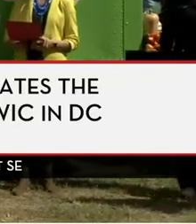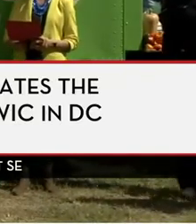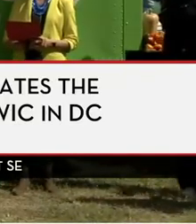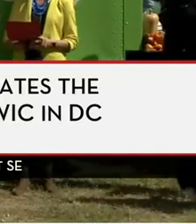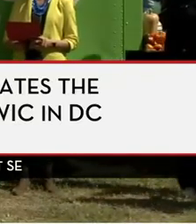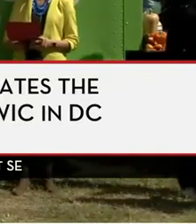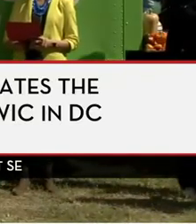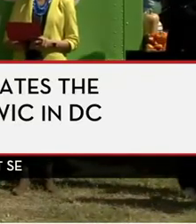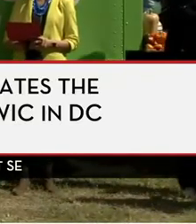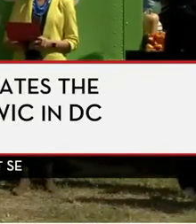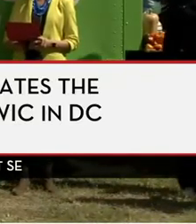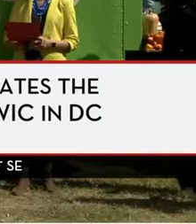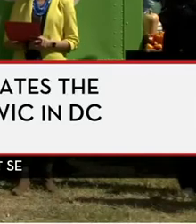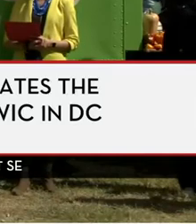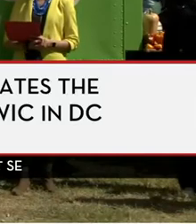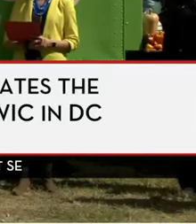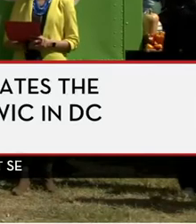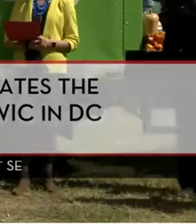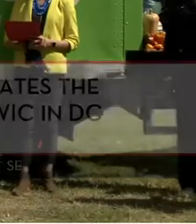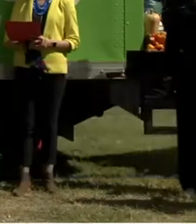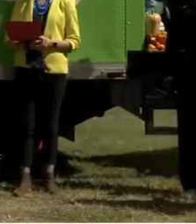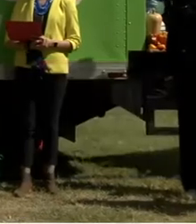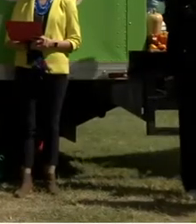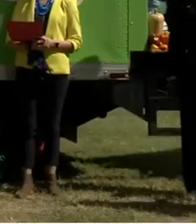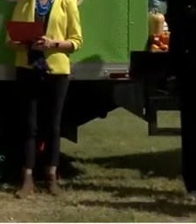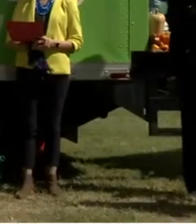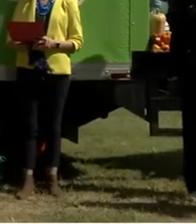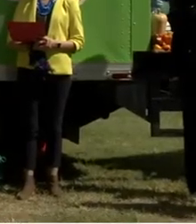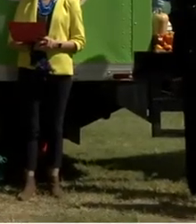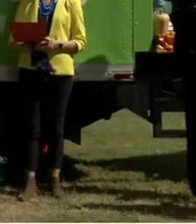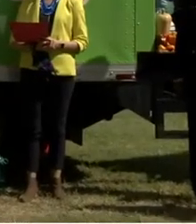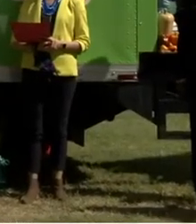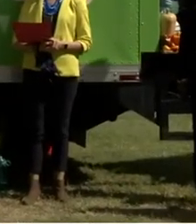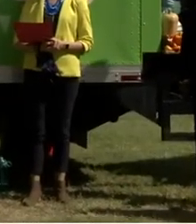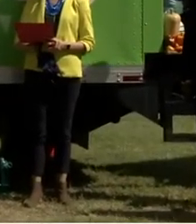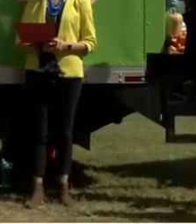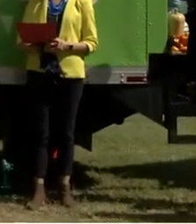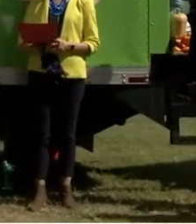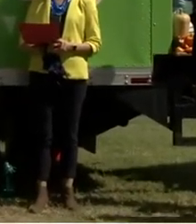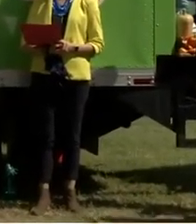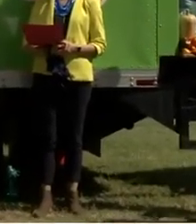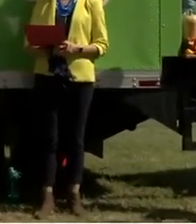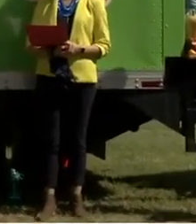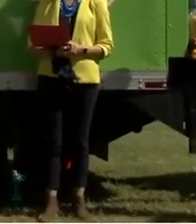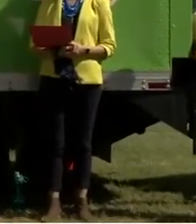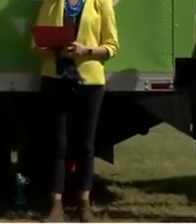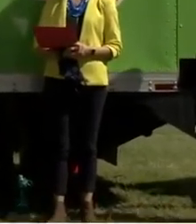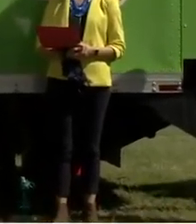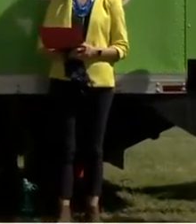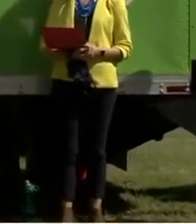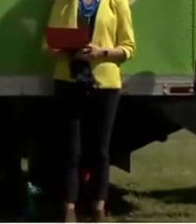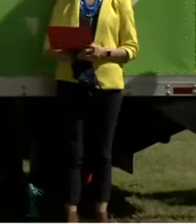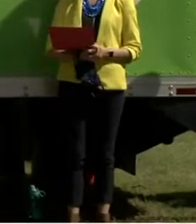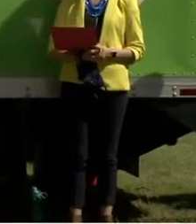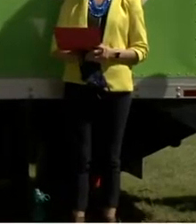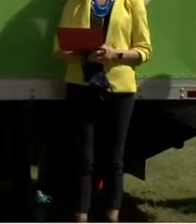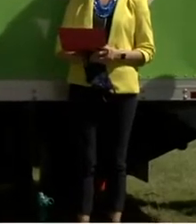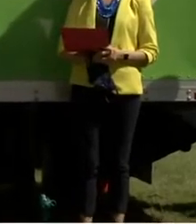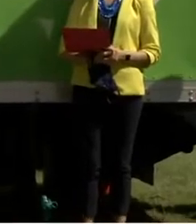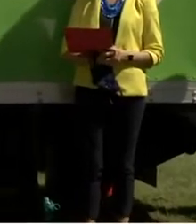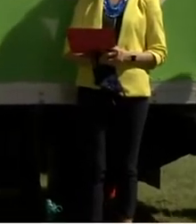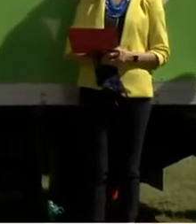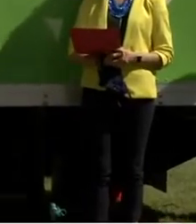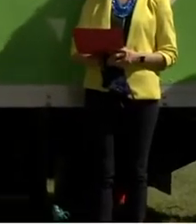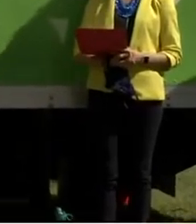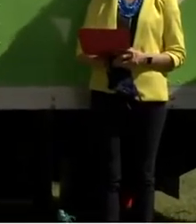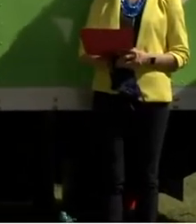being here. My name is Samantha Pound, and I've personally benefited from the WIC program. So it's especially important for me to be